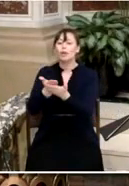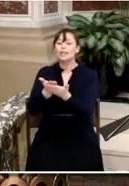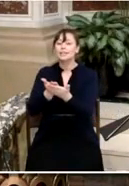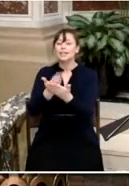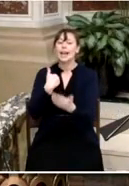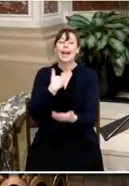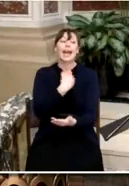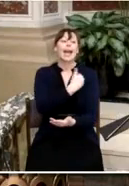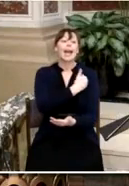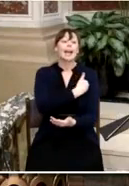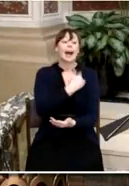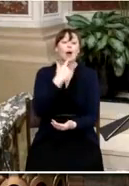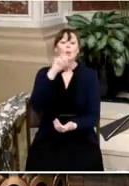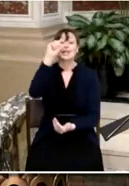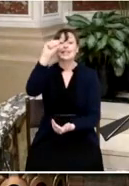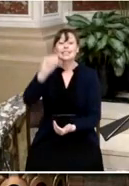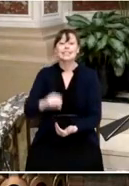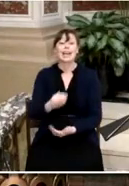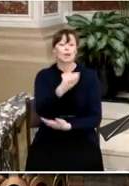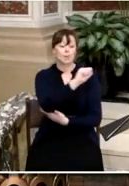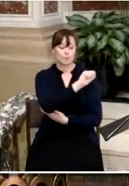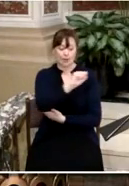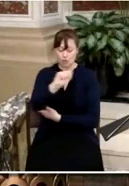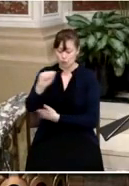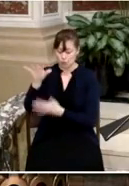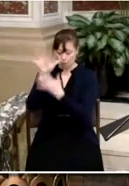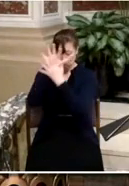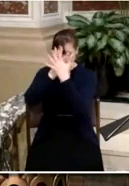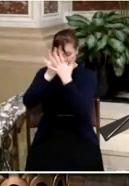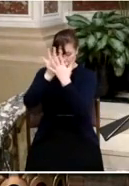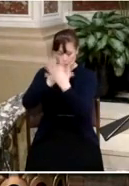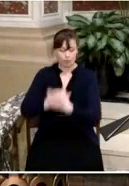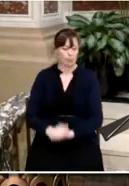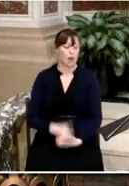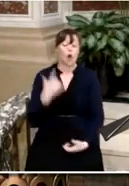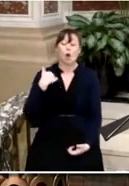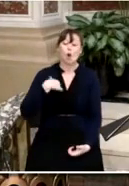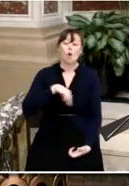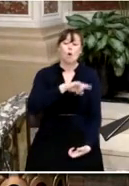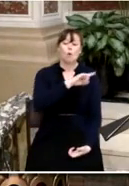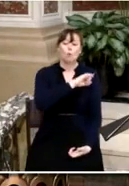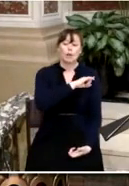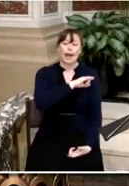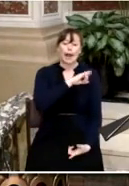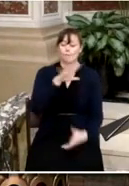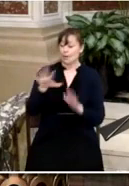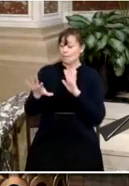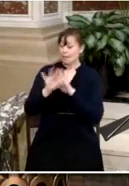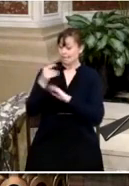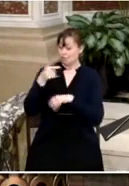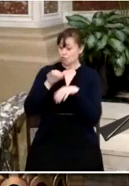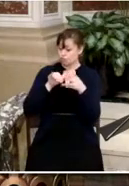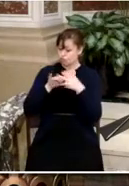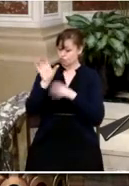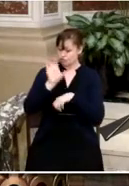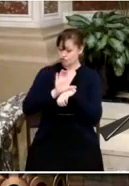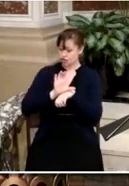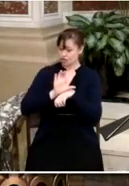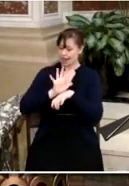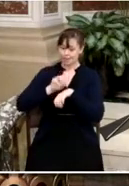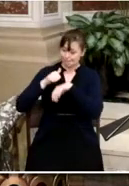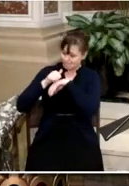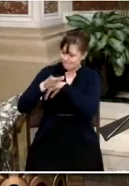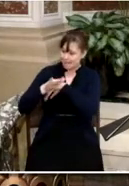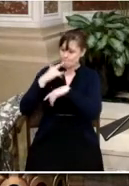our sacramental ministry, we have been chosen by the church and commissioned by the